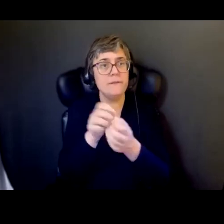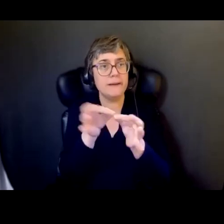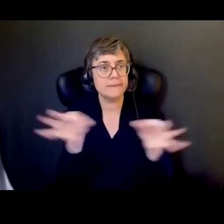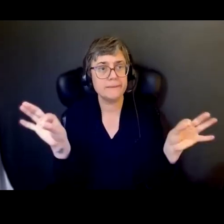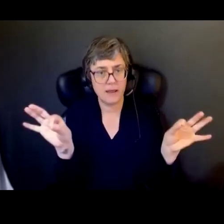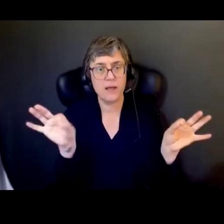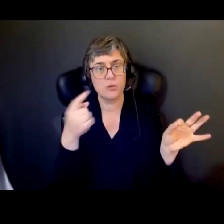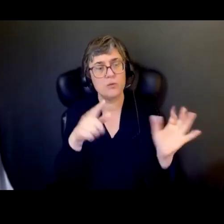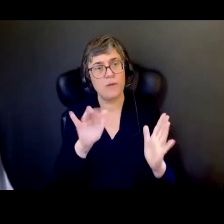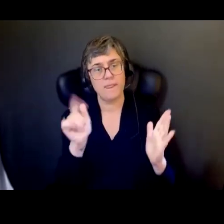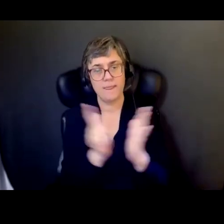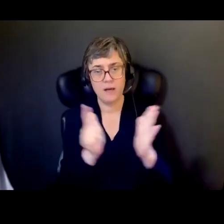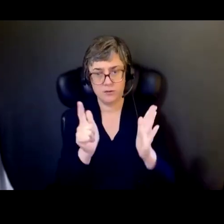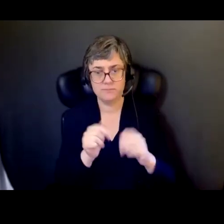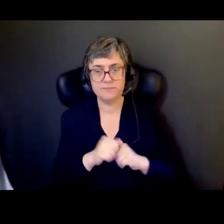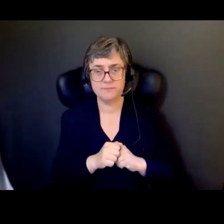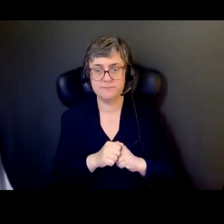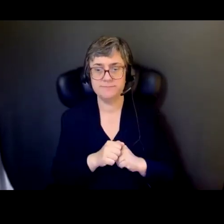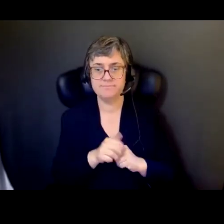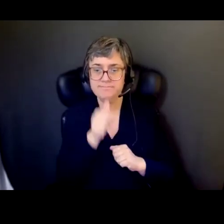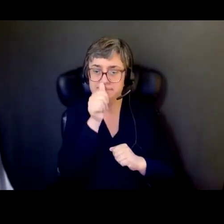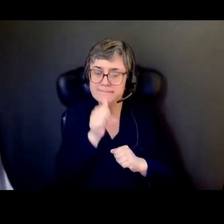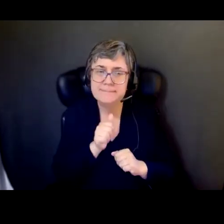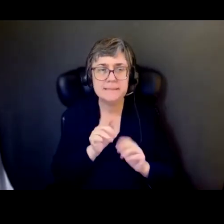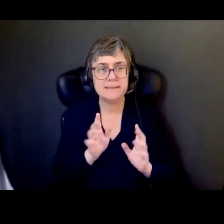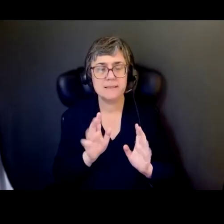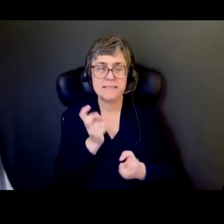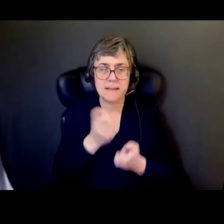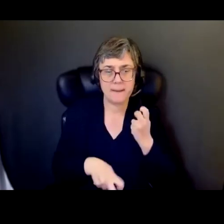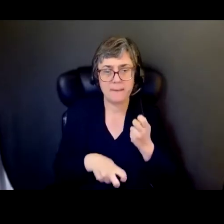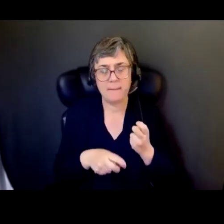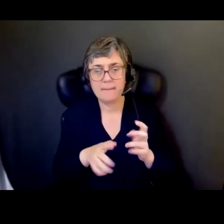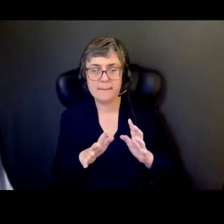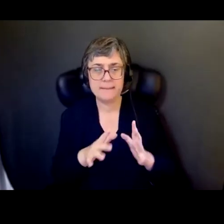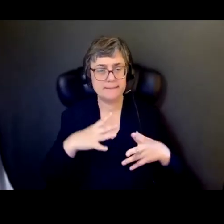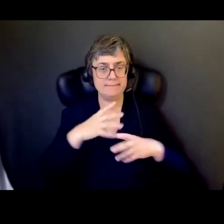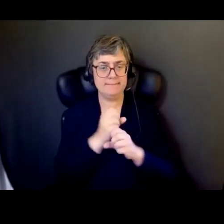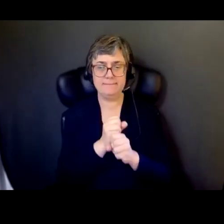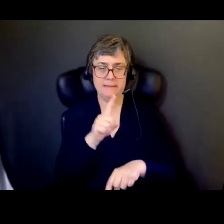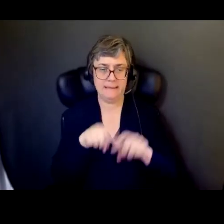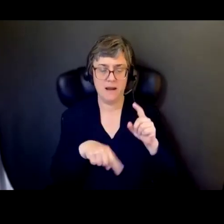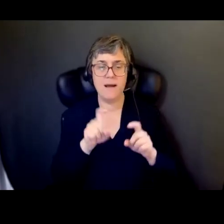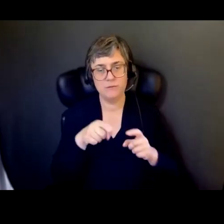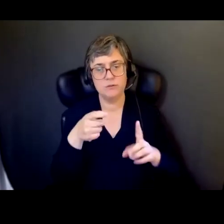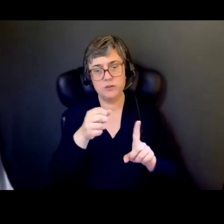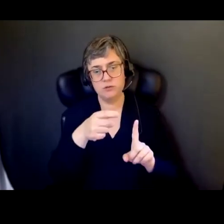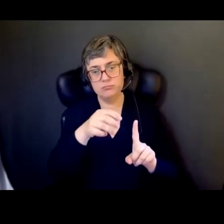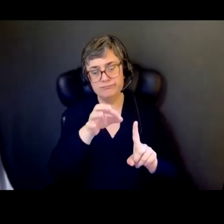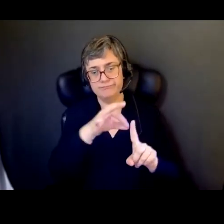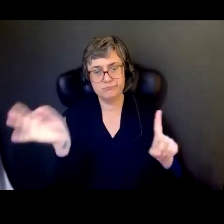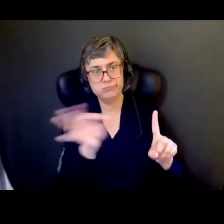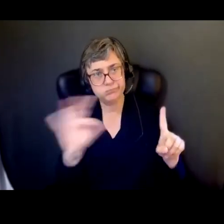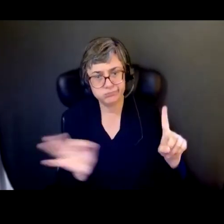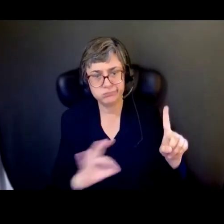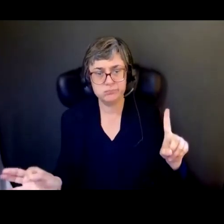an offense who engages in a pattern of coercive or controlling conduct referred to in